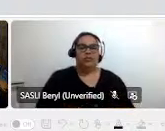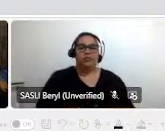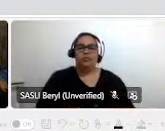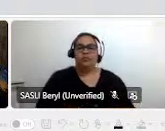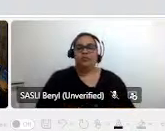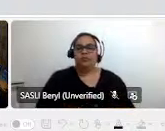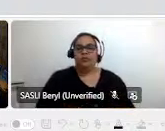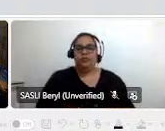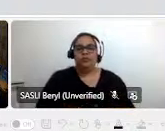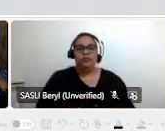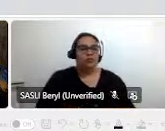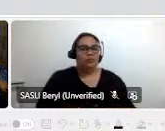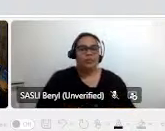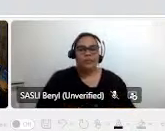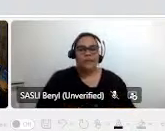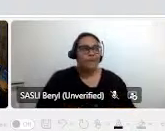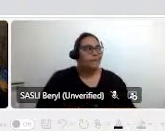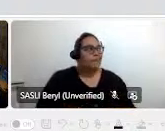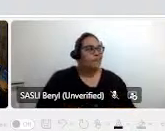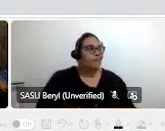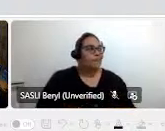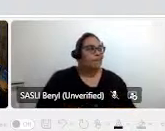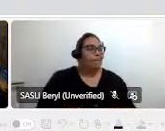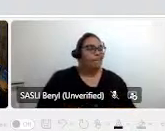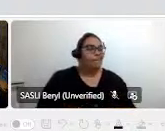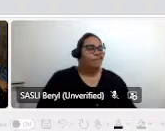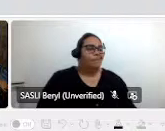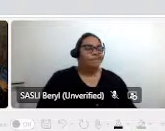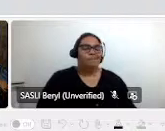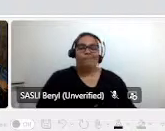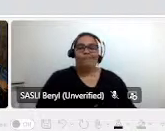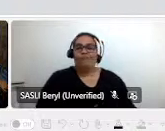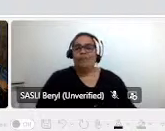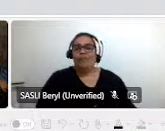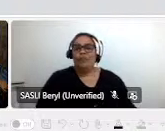I think that we still, yeah.